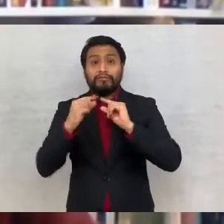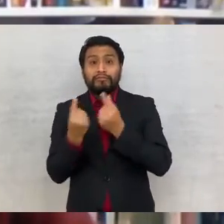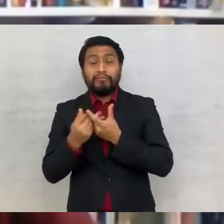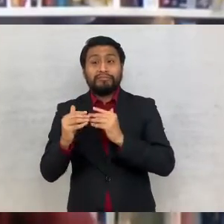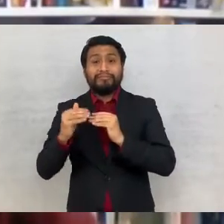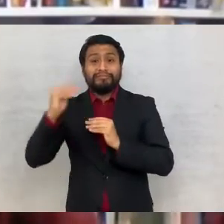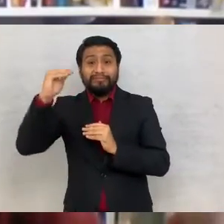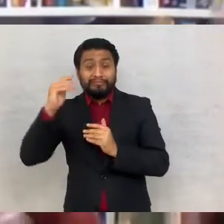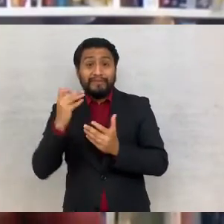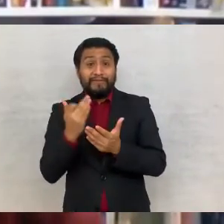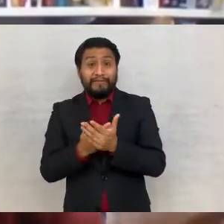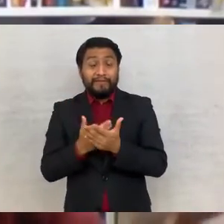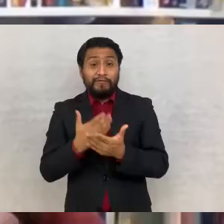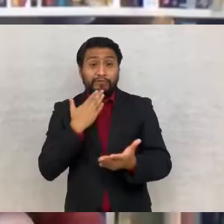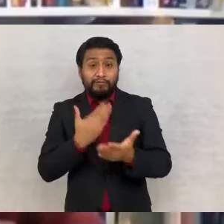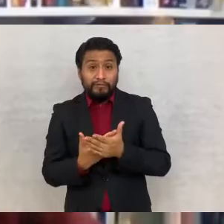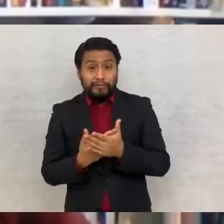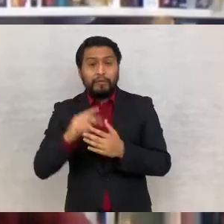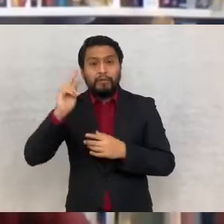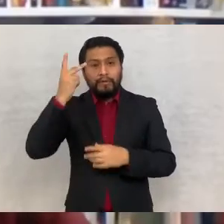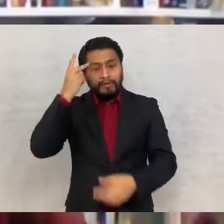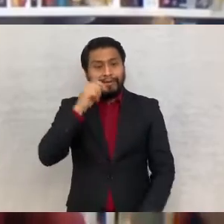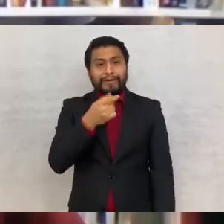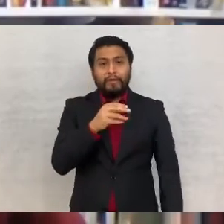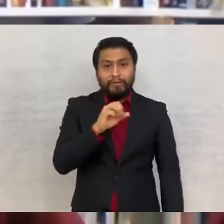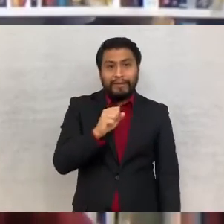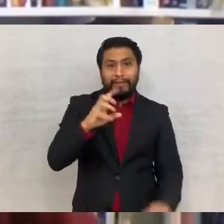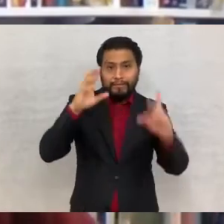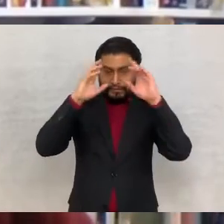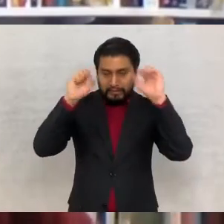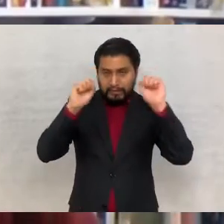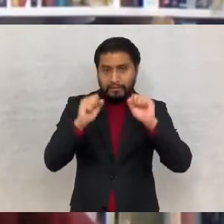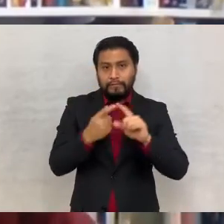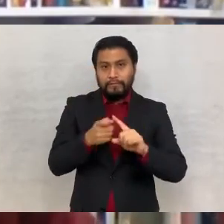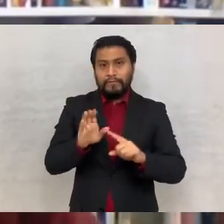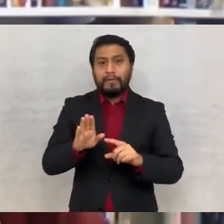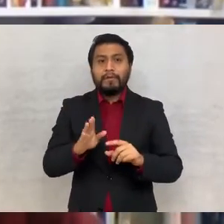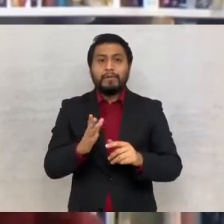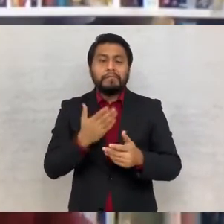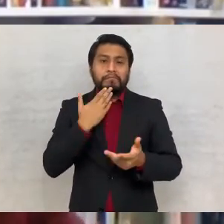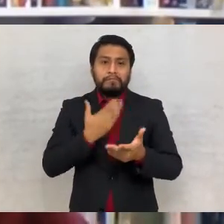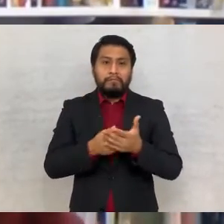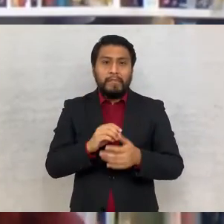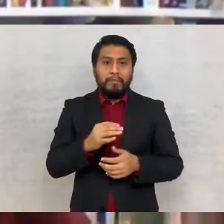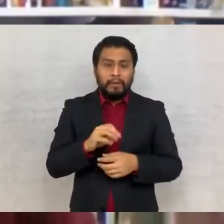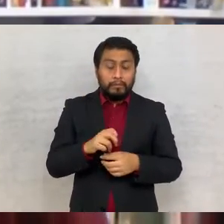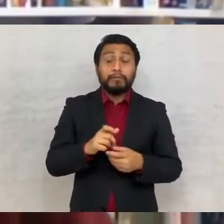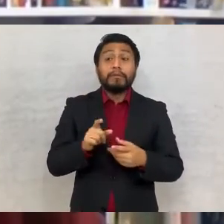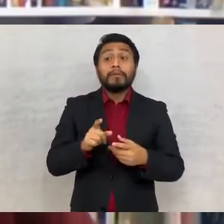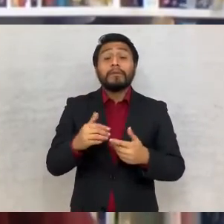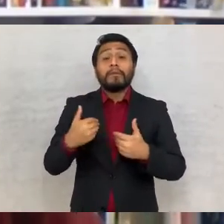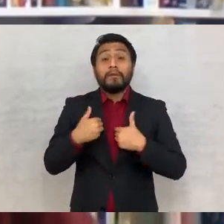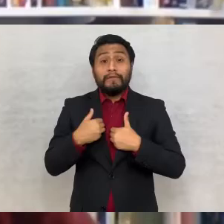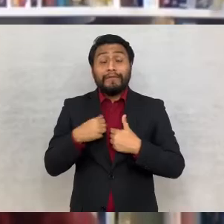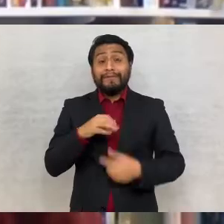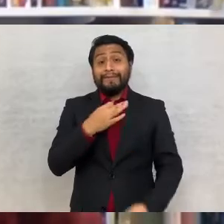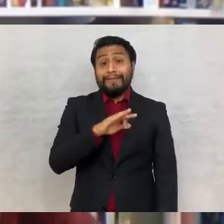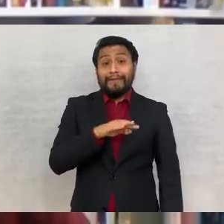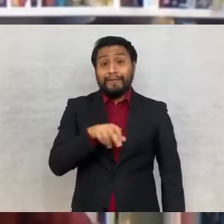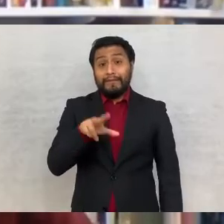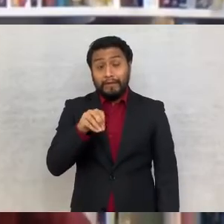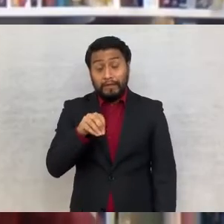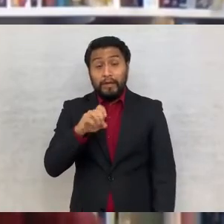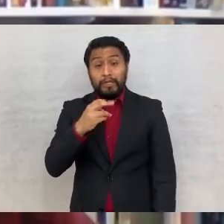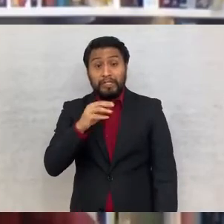an endocrinologist who created an Italian version of eugenics that he called biotypology, and with which he insinuated himself into the